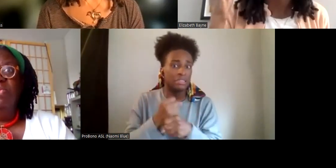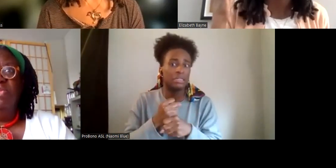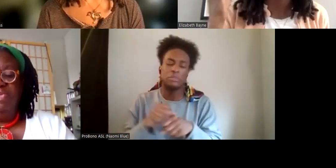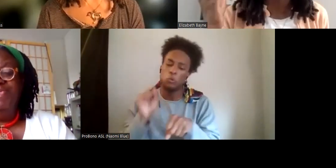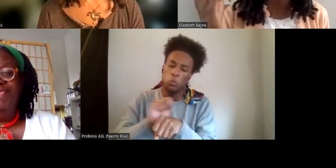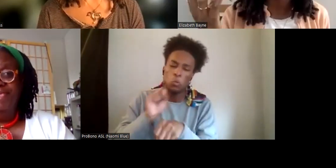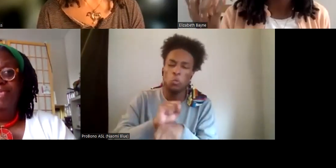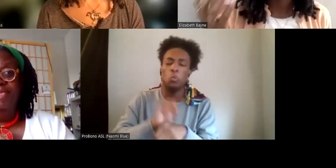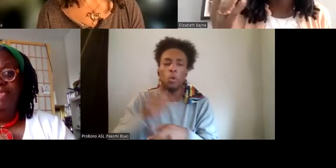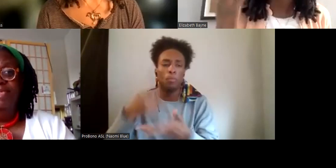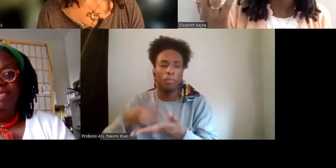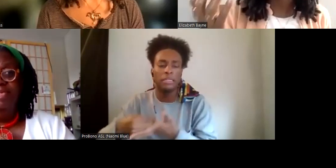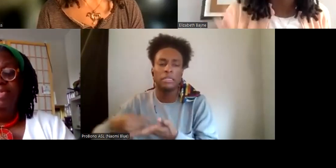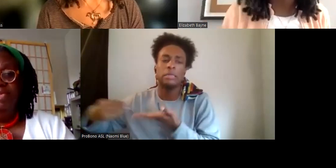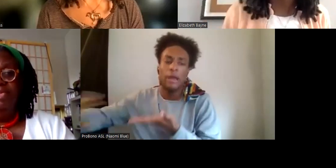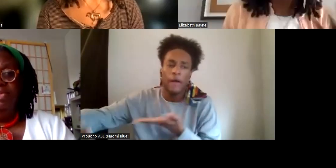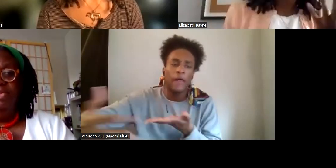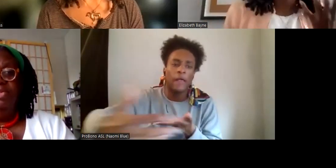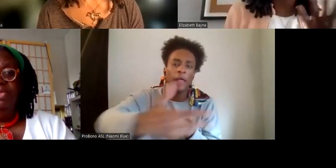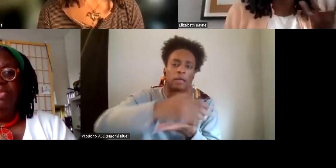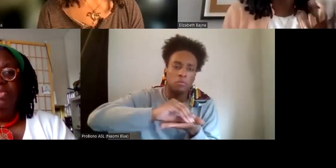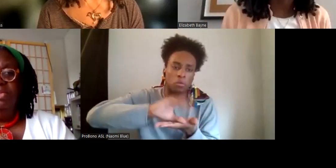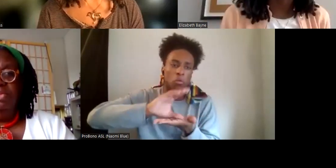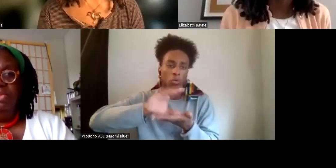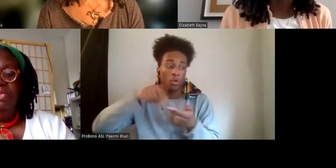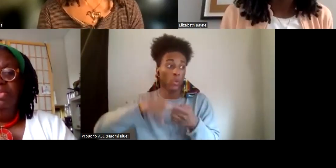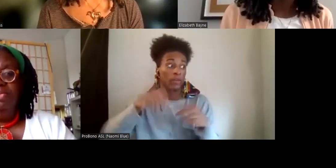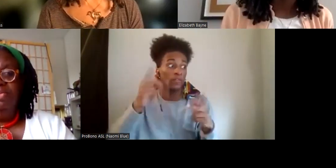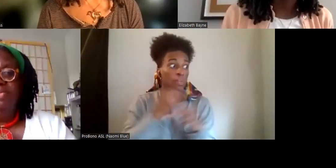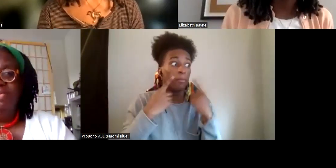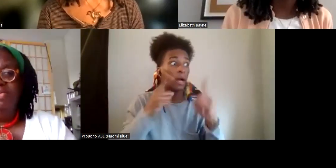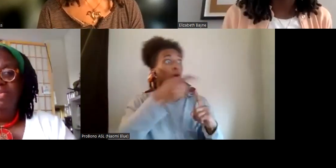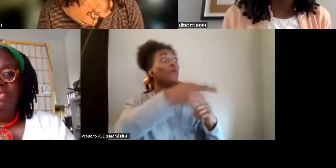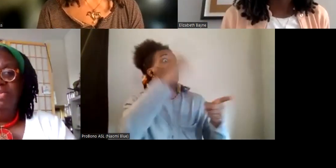right person to ask. And when I did, they were like, oh, you should have asked sooner. So